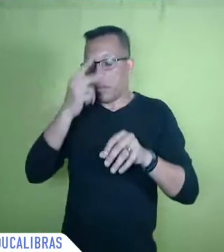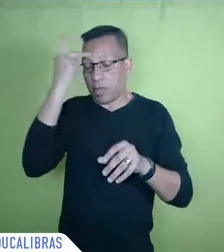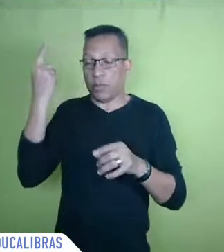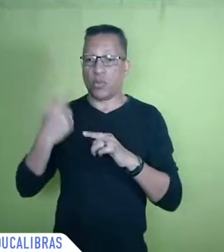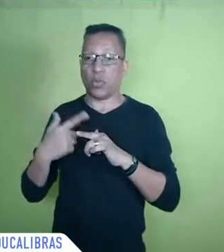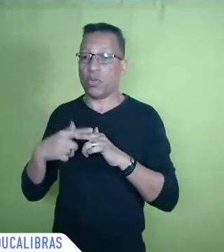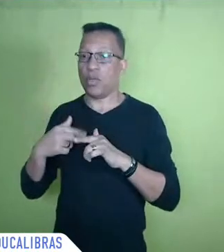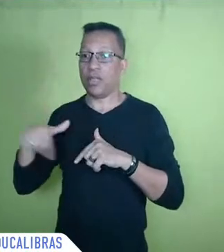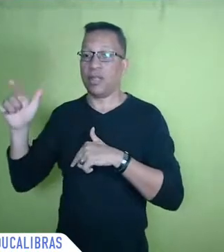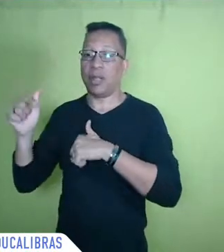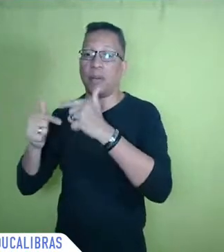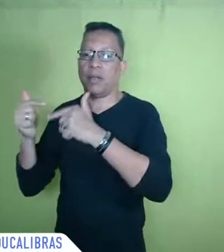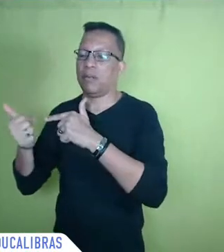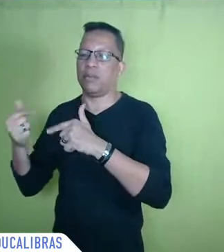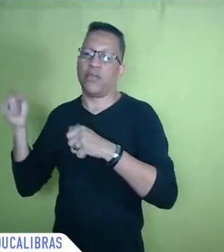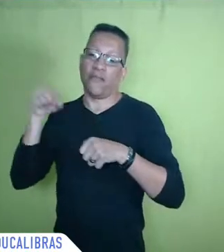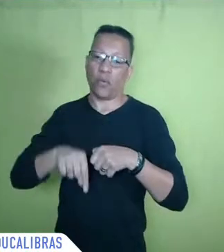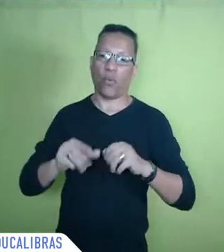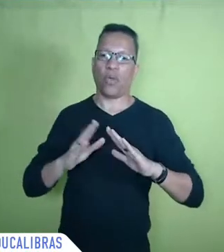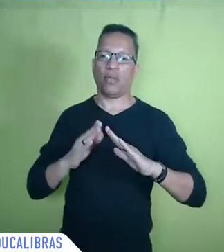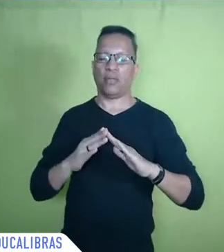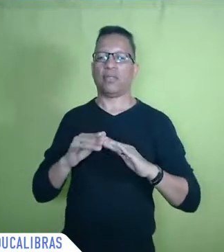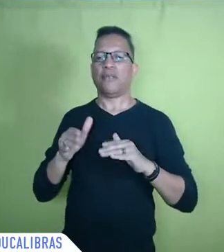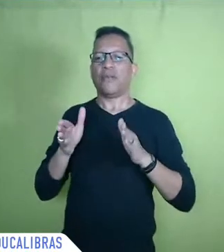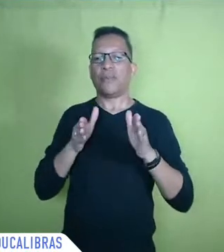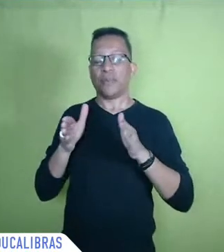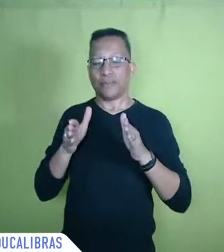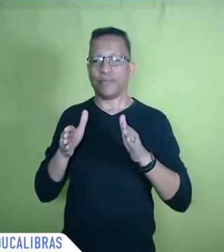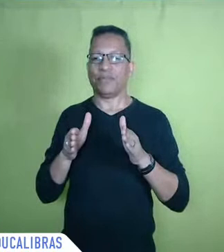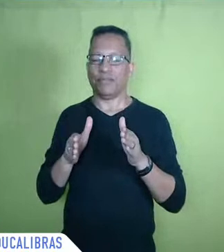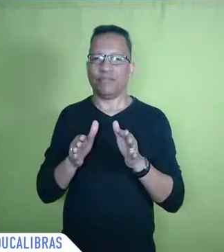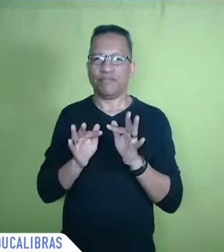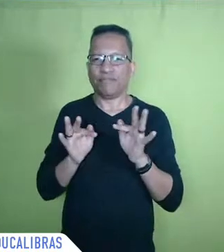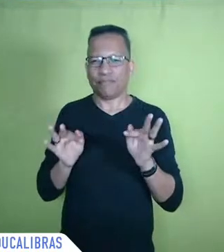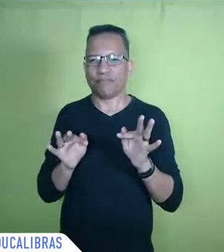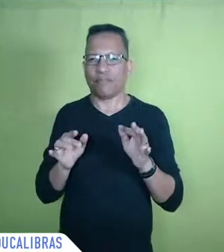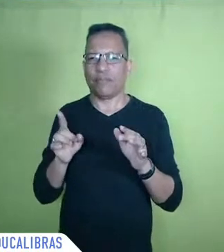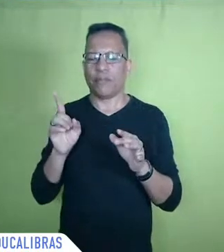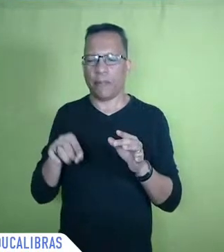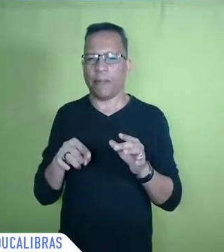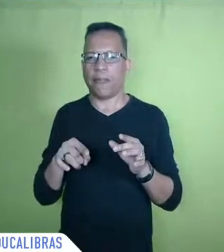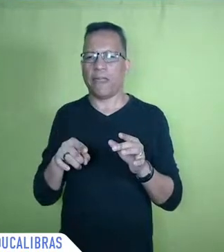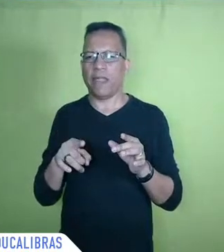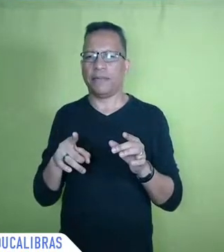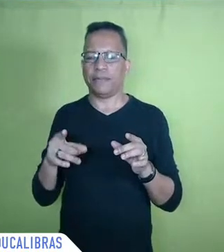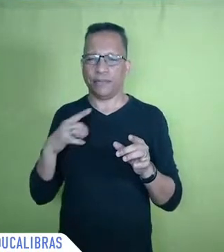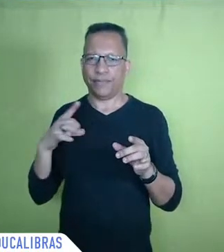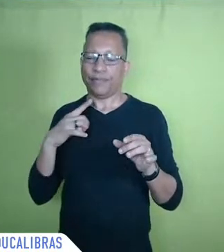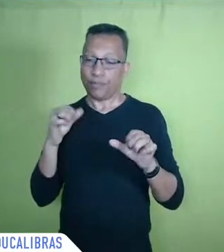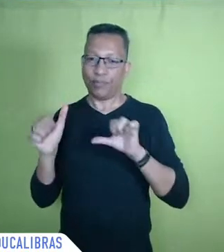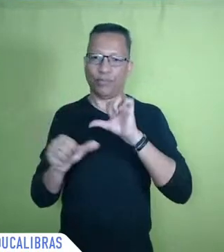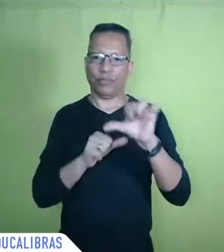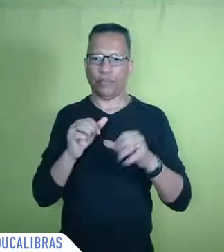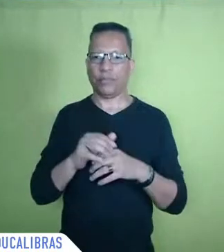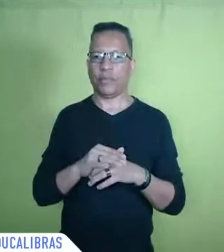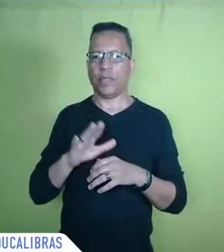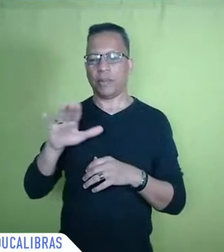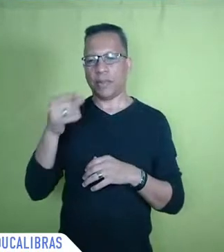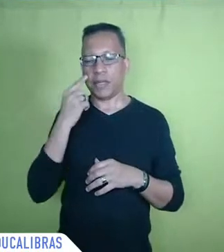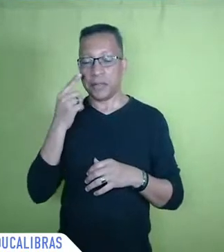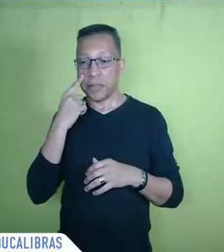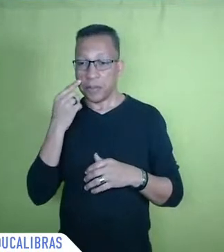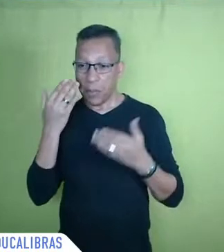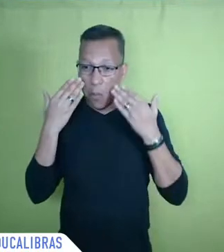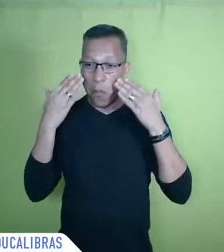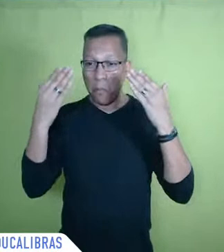centers, you don't see the normal traveling from one side to the other to go to work, and